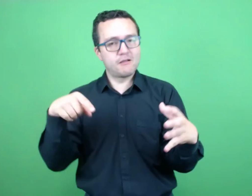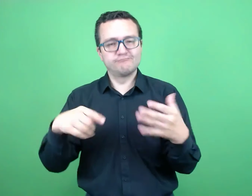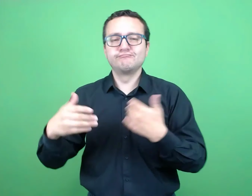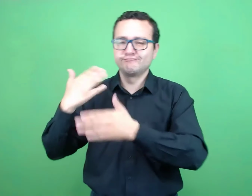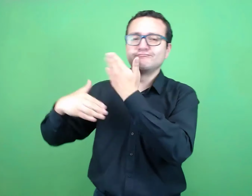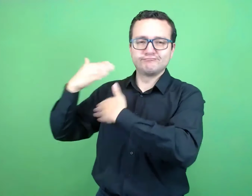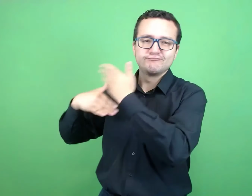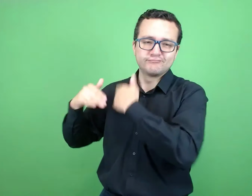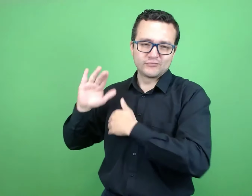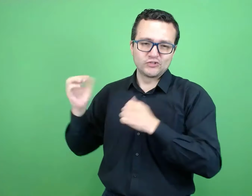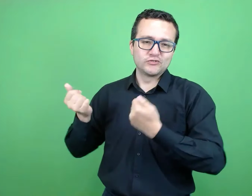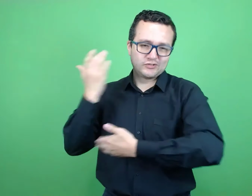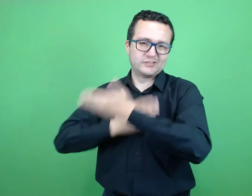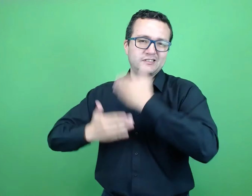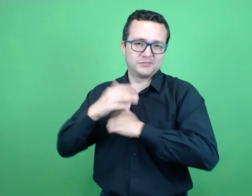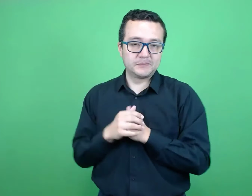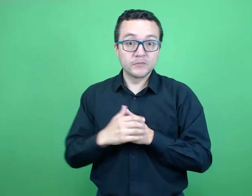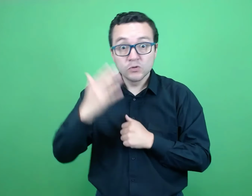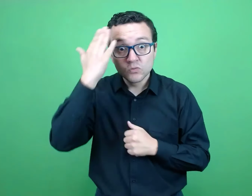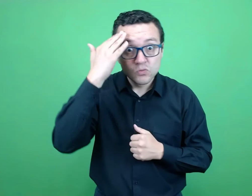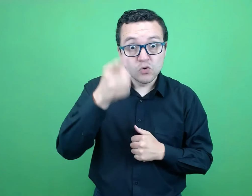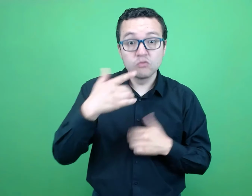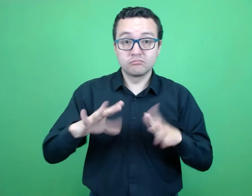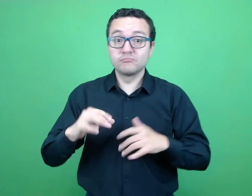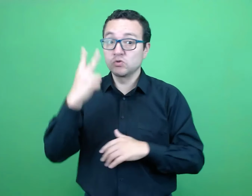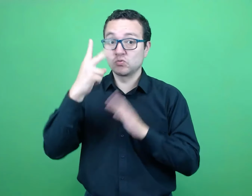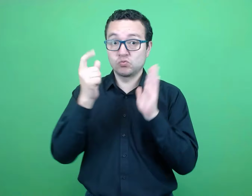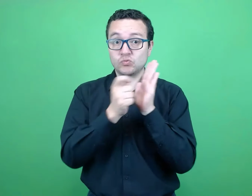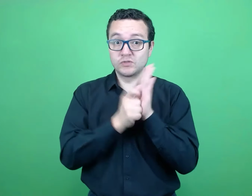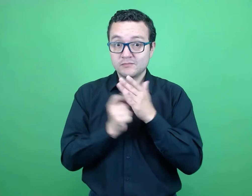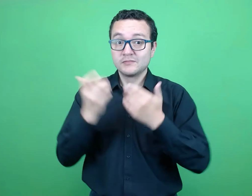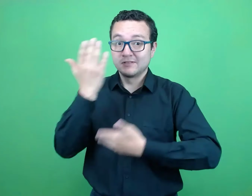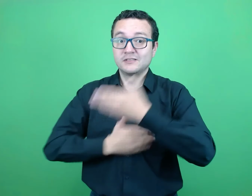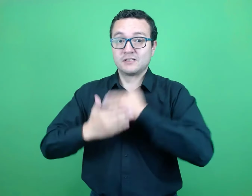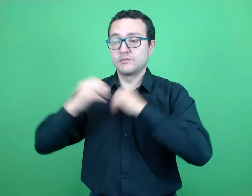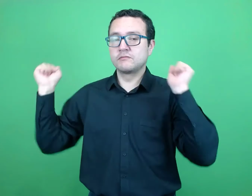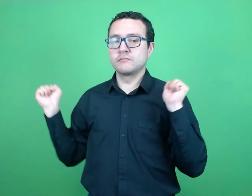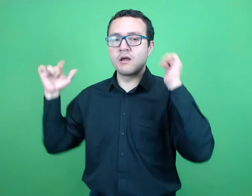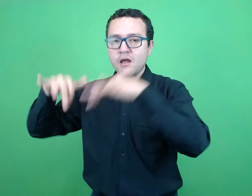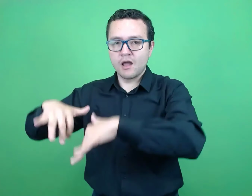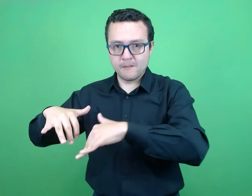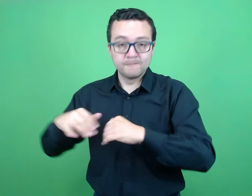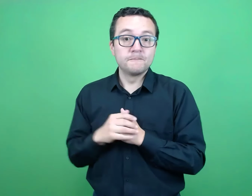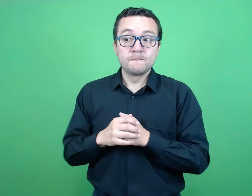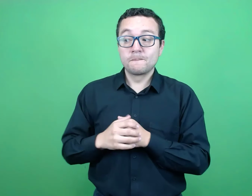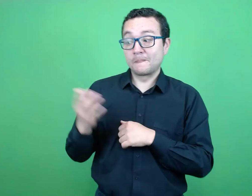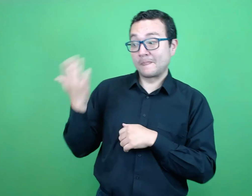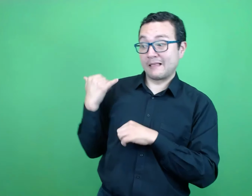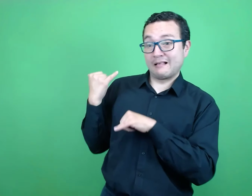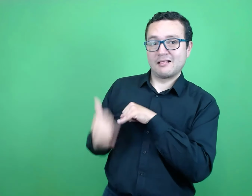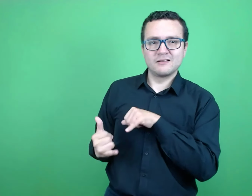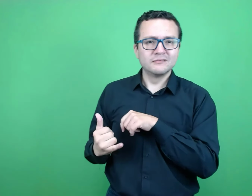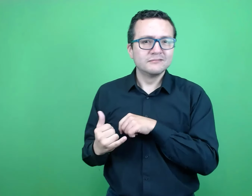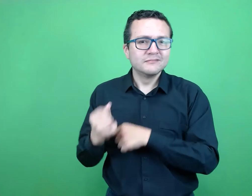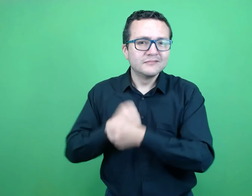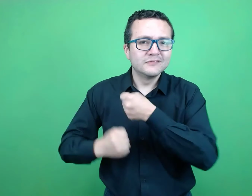far. The last one being in 2022 in the midst of the global pandemic. And then the